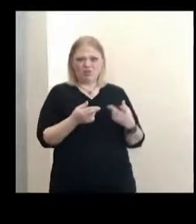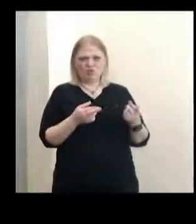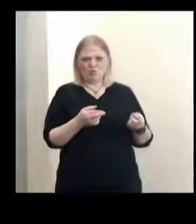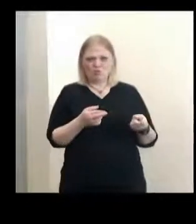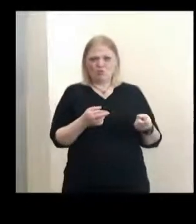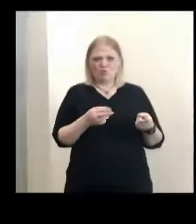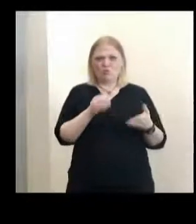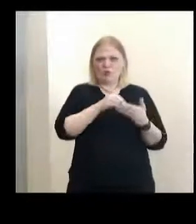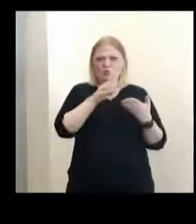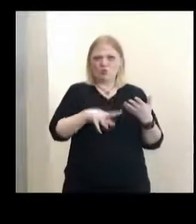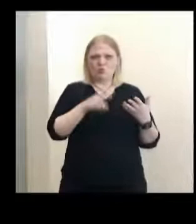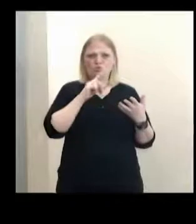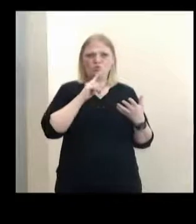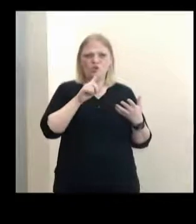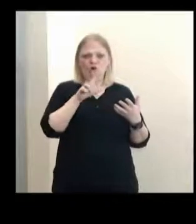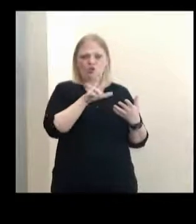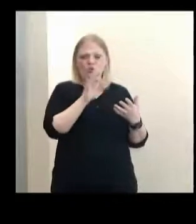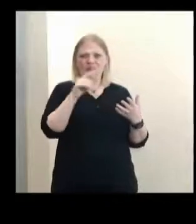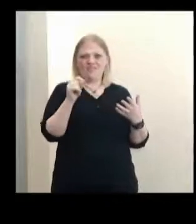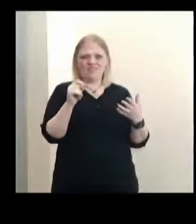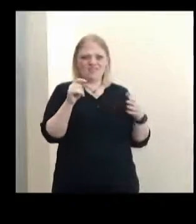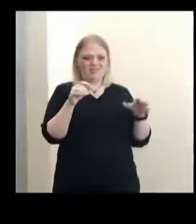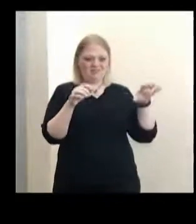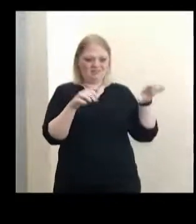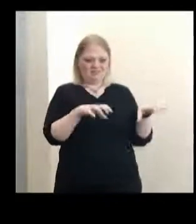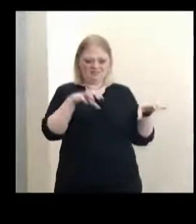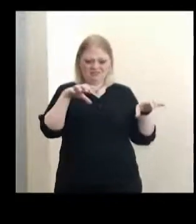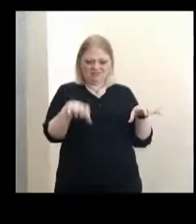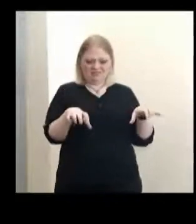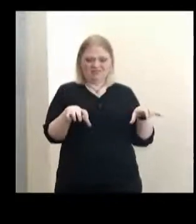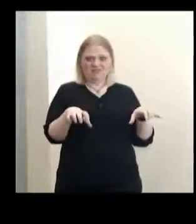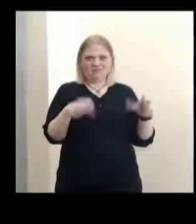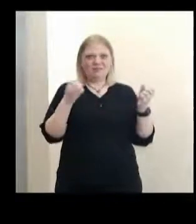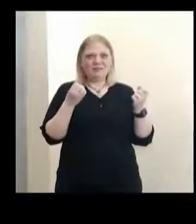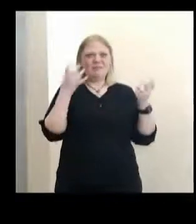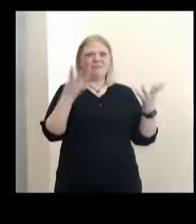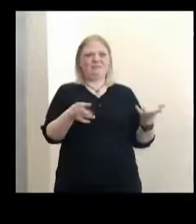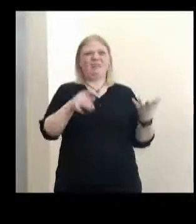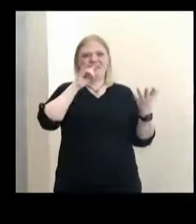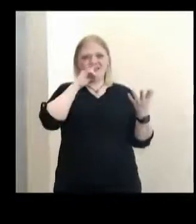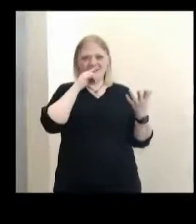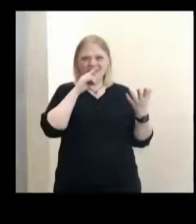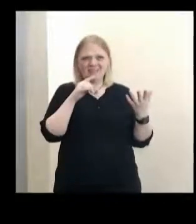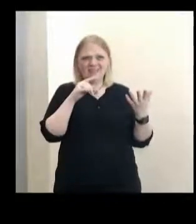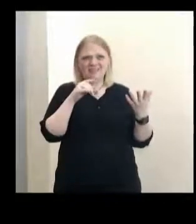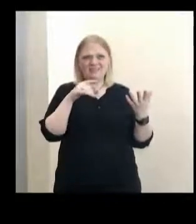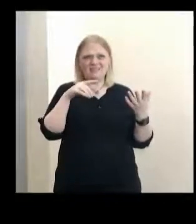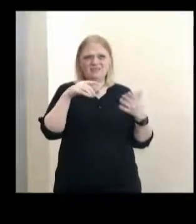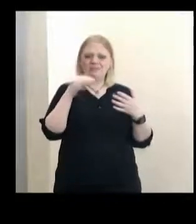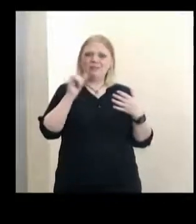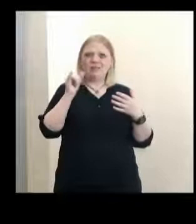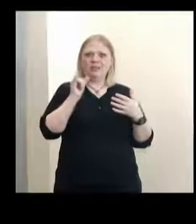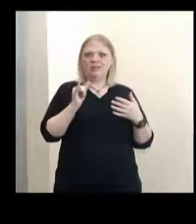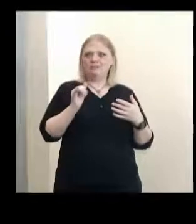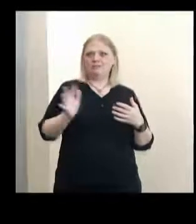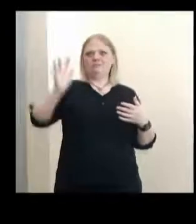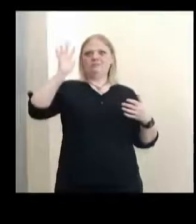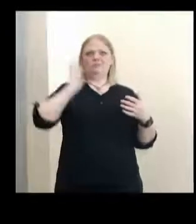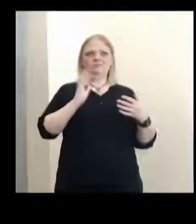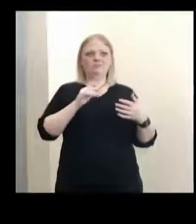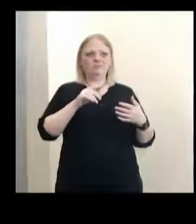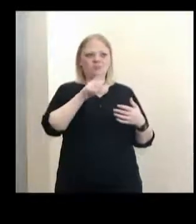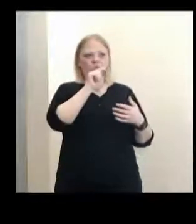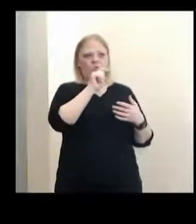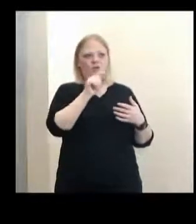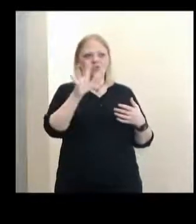students are 3 feet separated, there are a lot of kids in the classroom, like, pre-COVID times, like, 20, 25 kids in